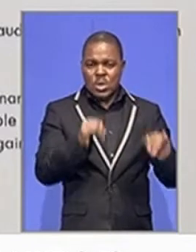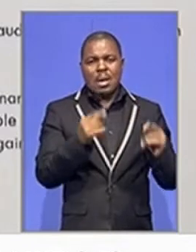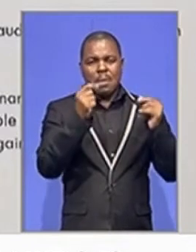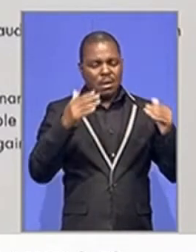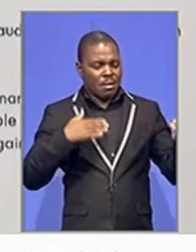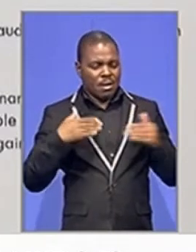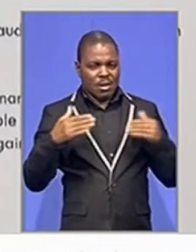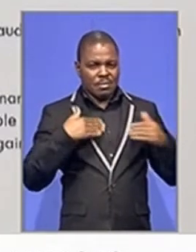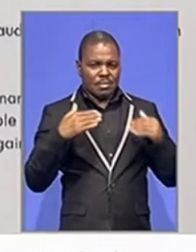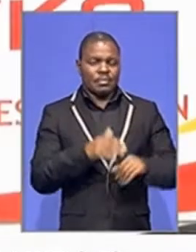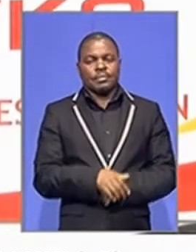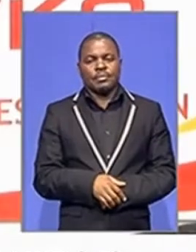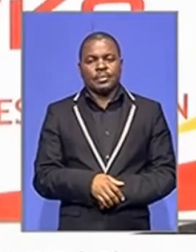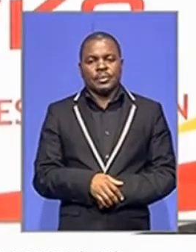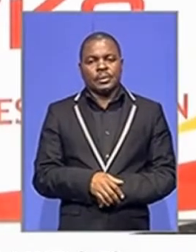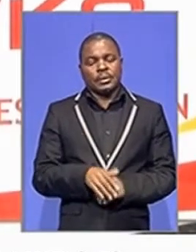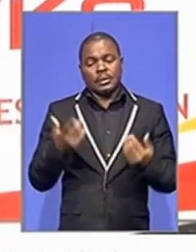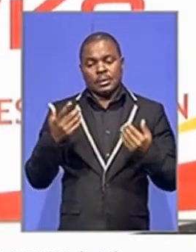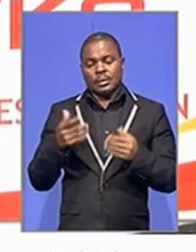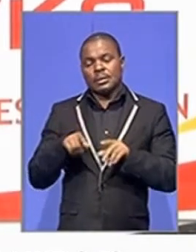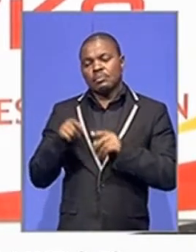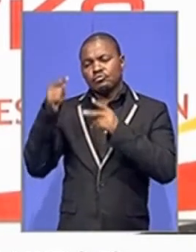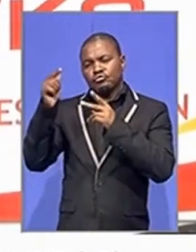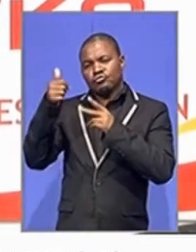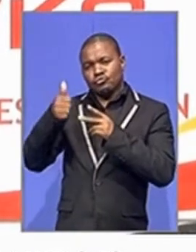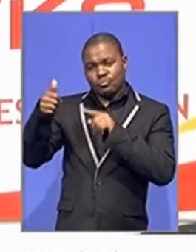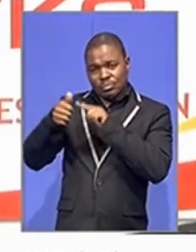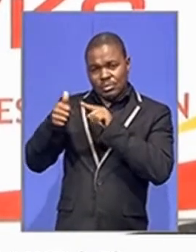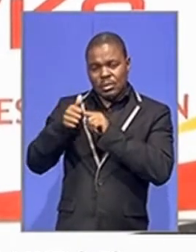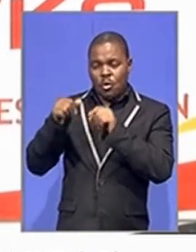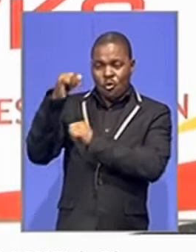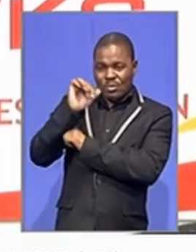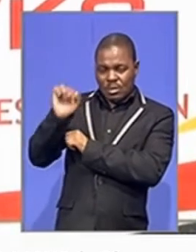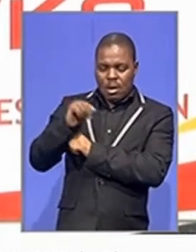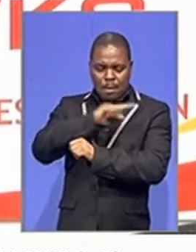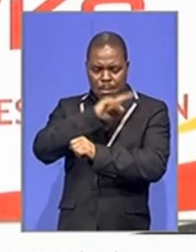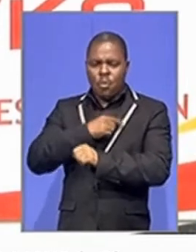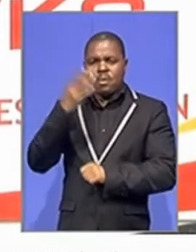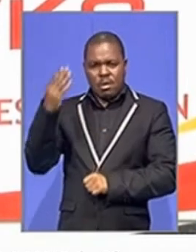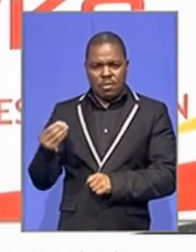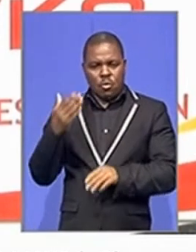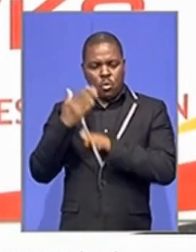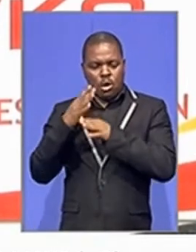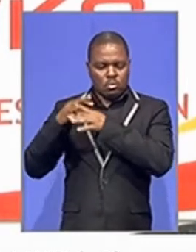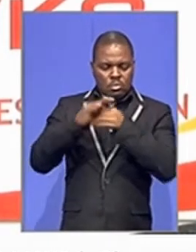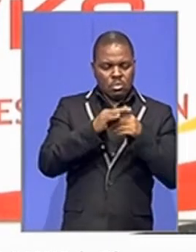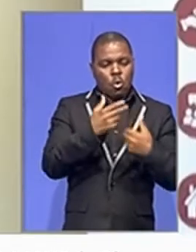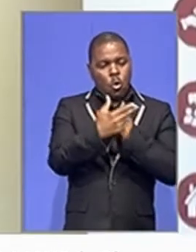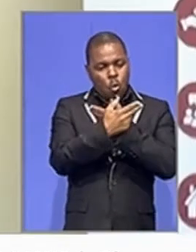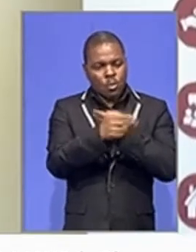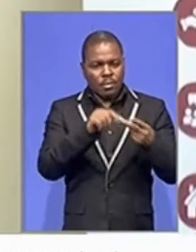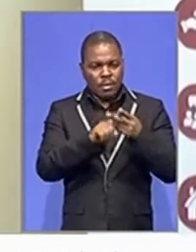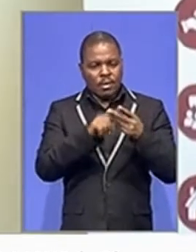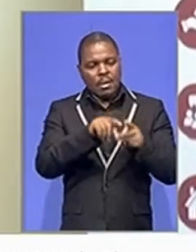cheleteza sechaba kantoro ya mulekudi wadibuka ise ina le matla ahosebeza li hoax kantoro ya